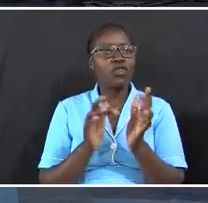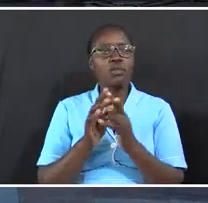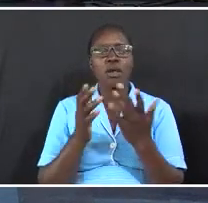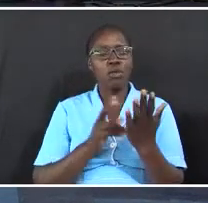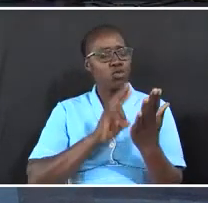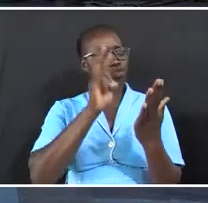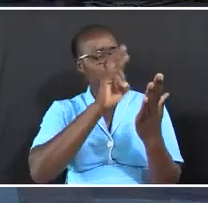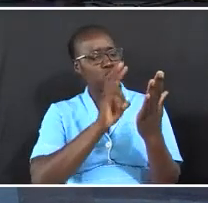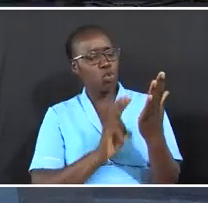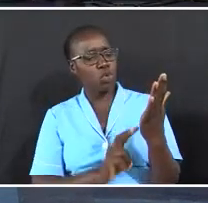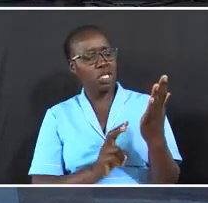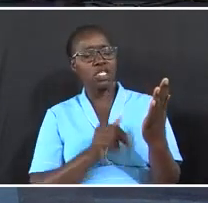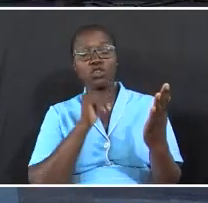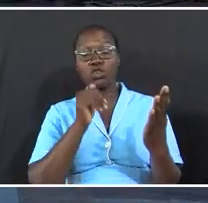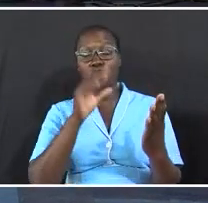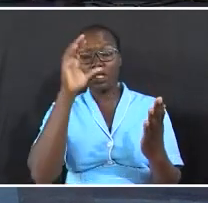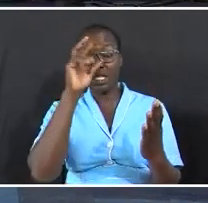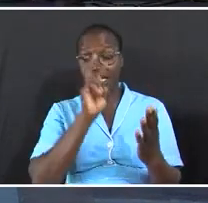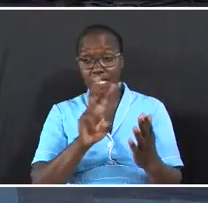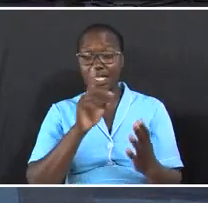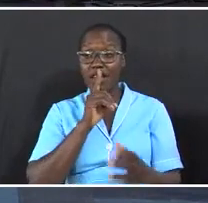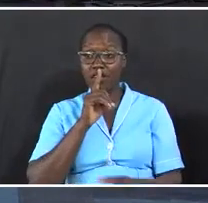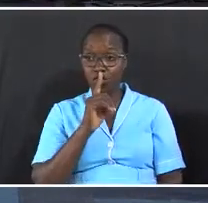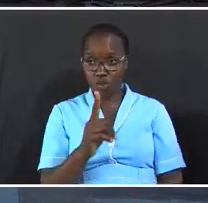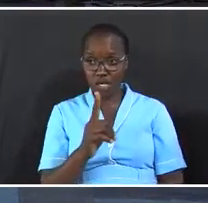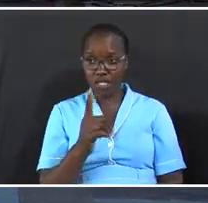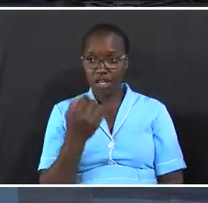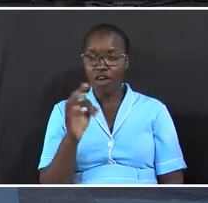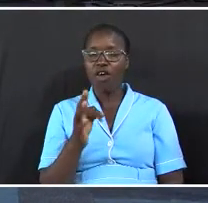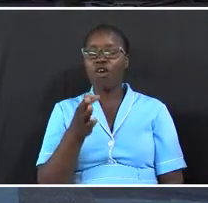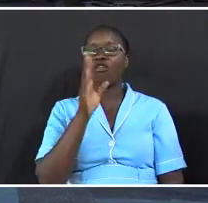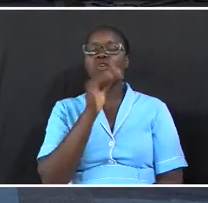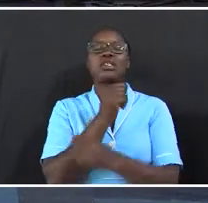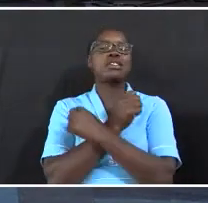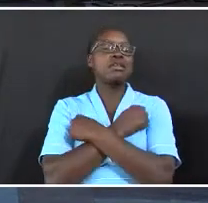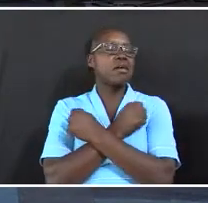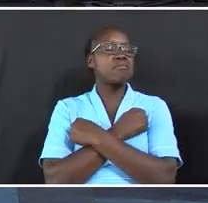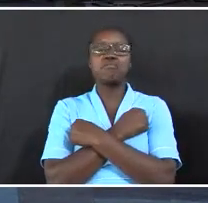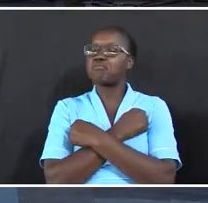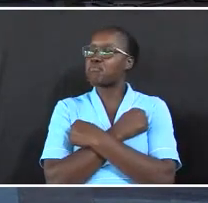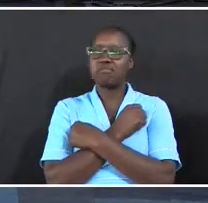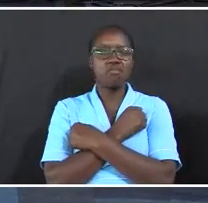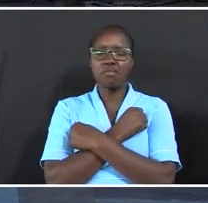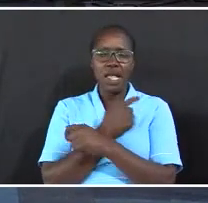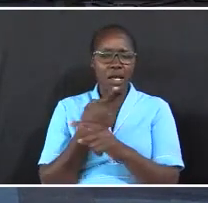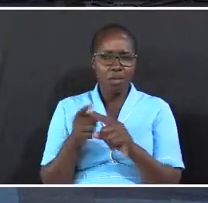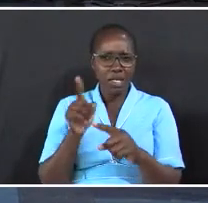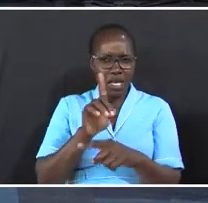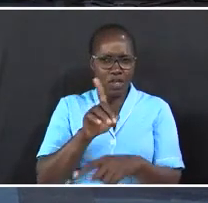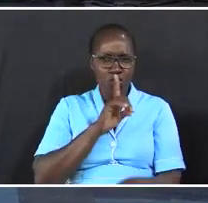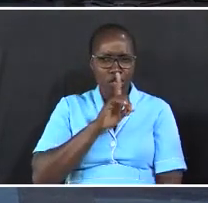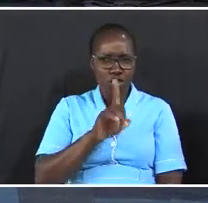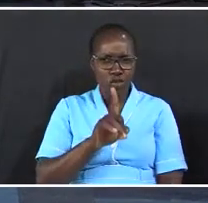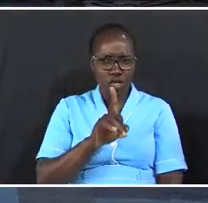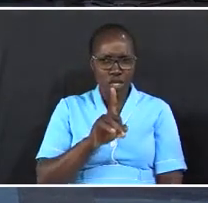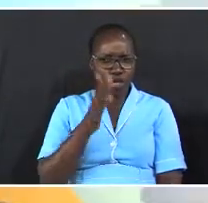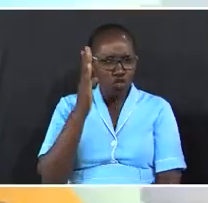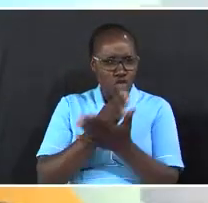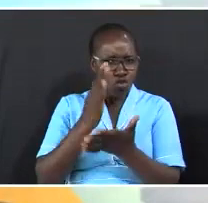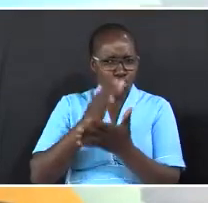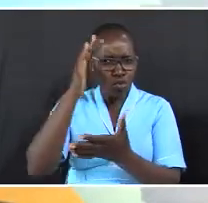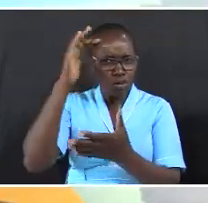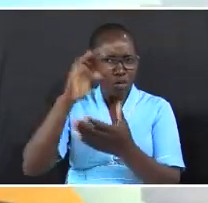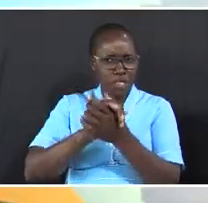look and you will not see the assurance of God's love. But are you assured? Do you truly